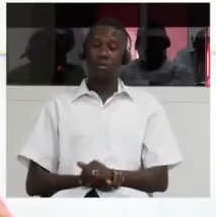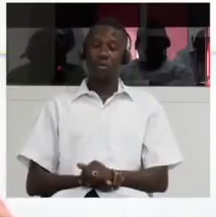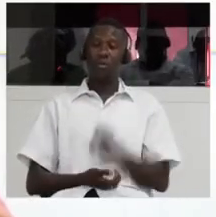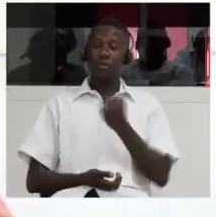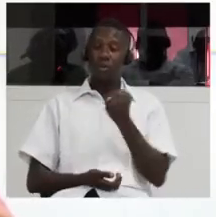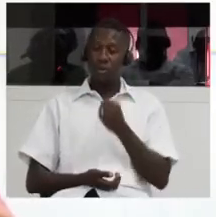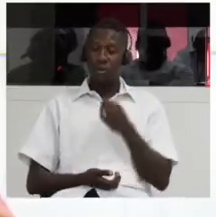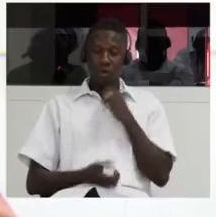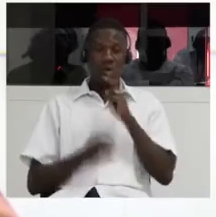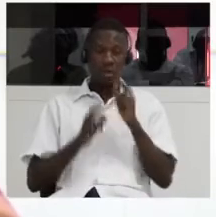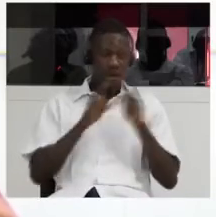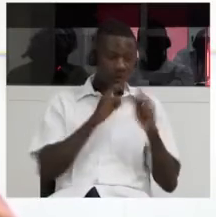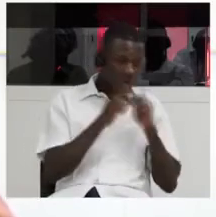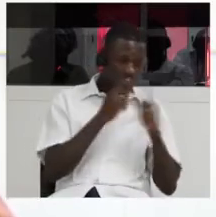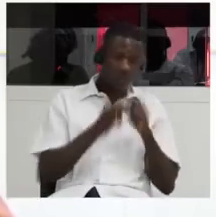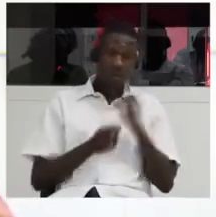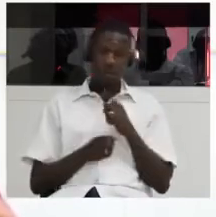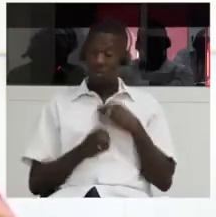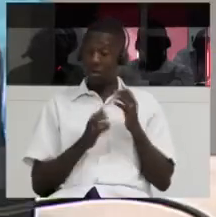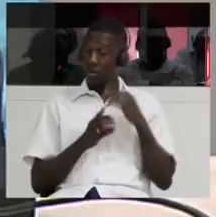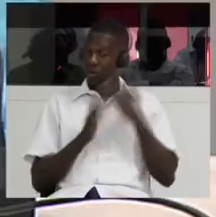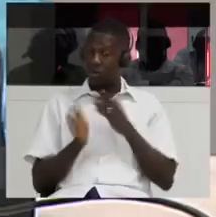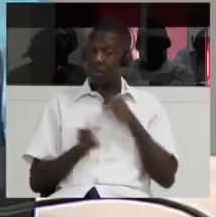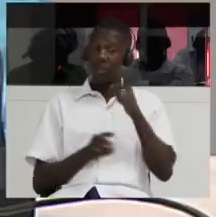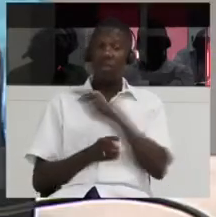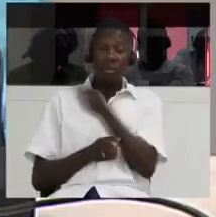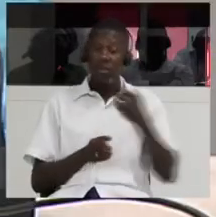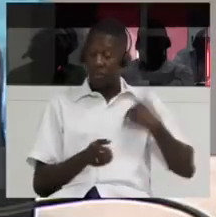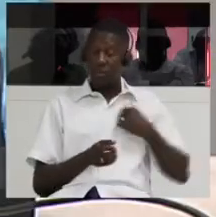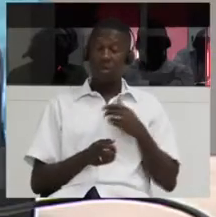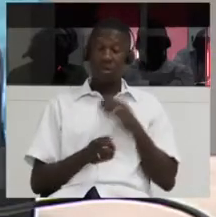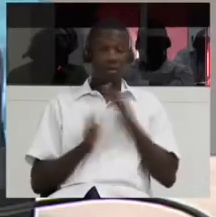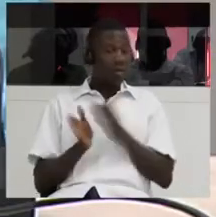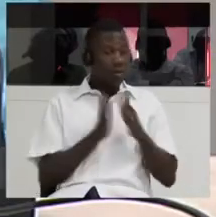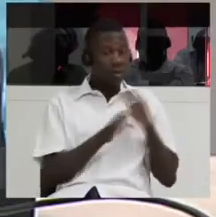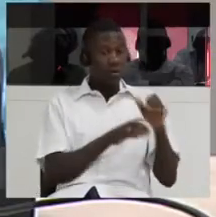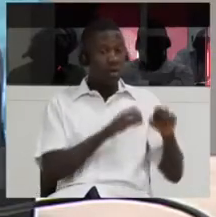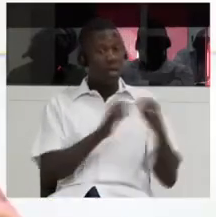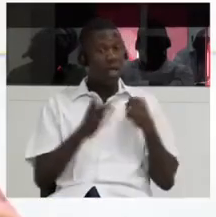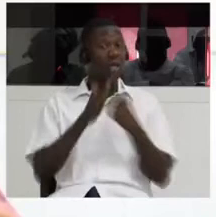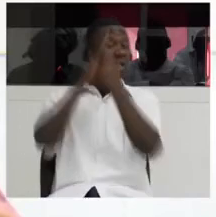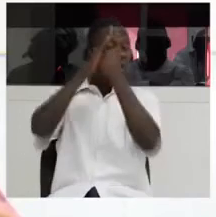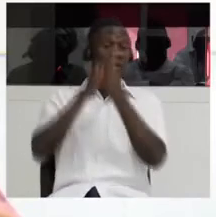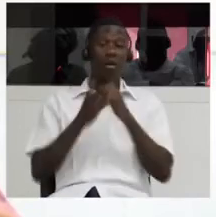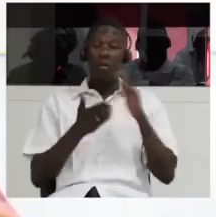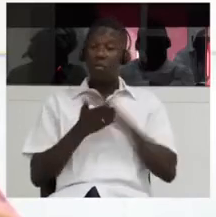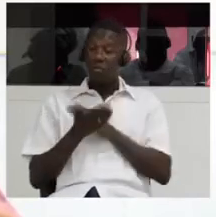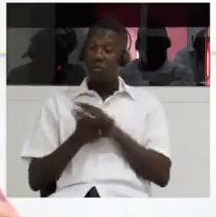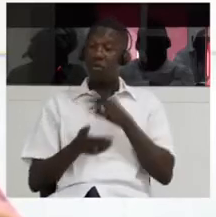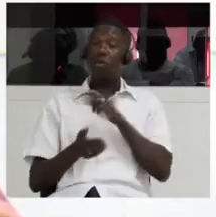that was going, these people are planning to attack. So before we wait to be attacked, let's take the attack to them.